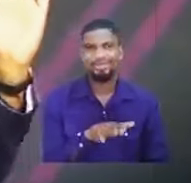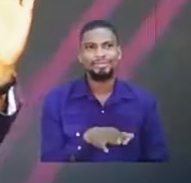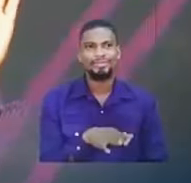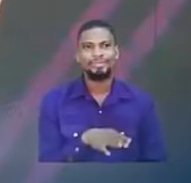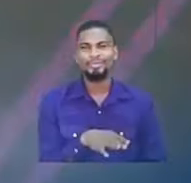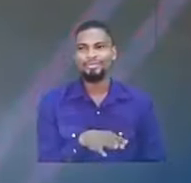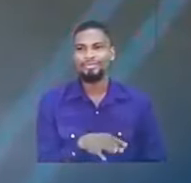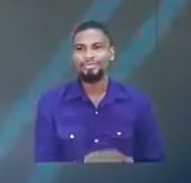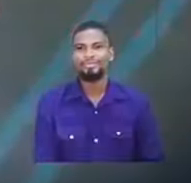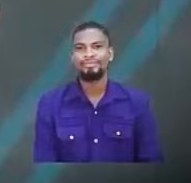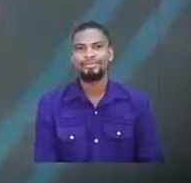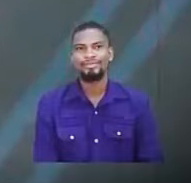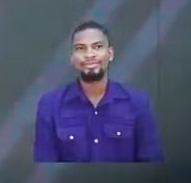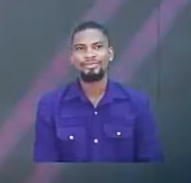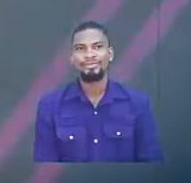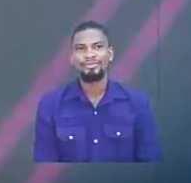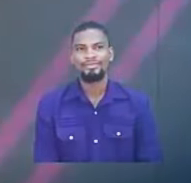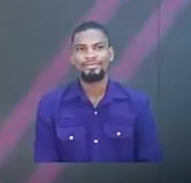manners yourself.